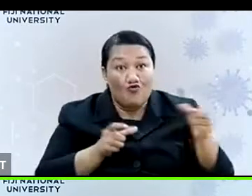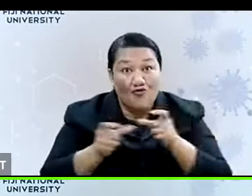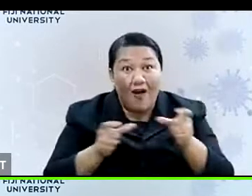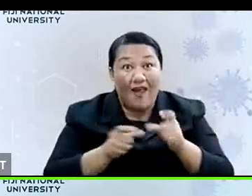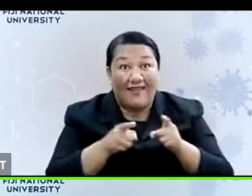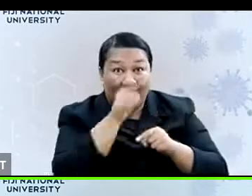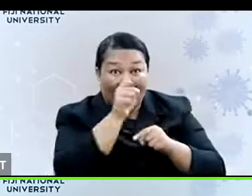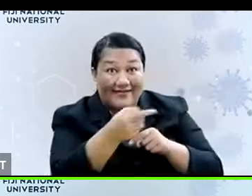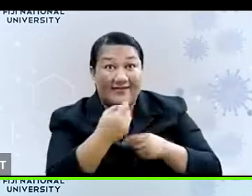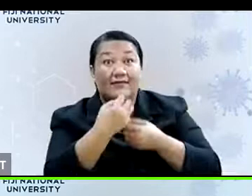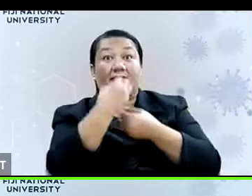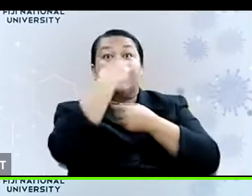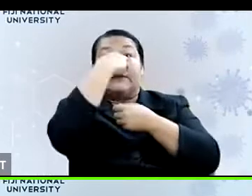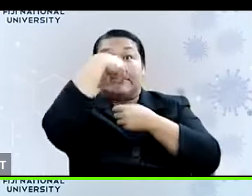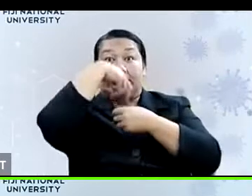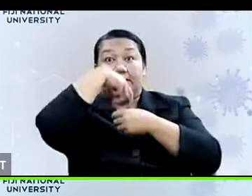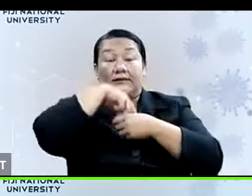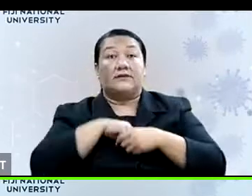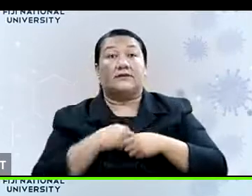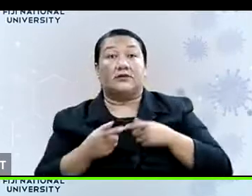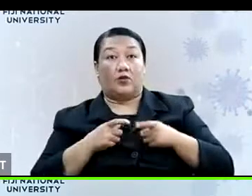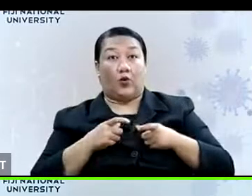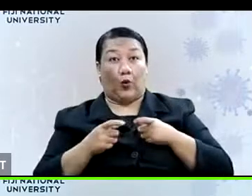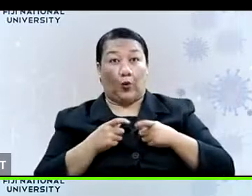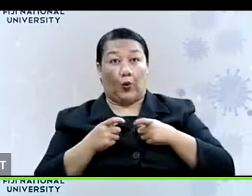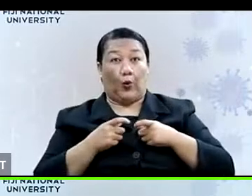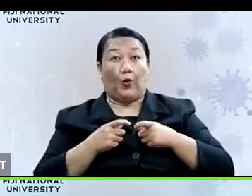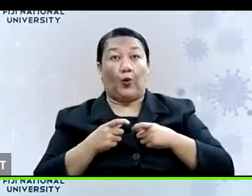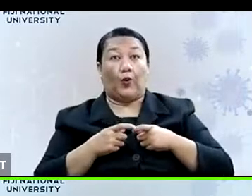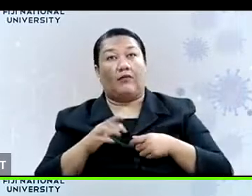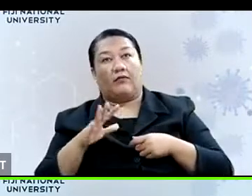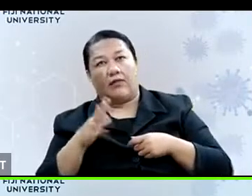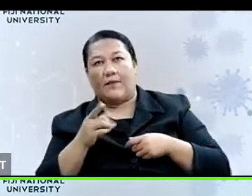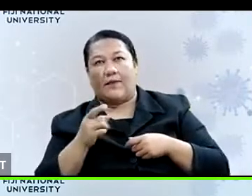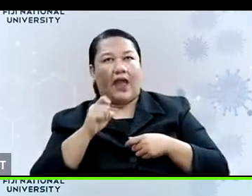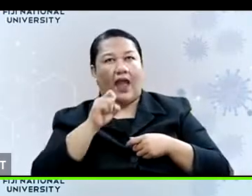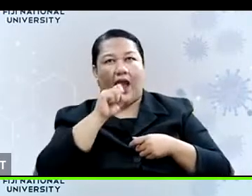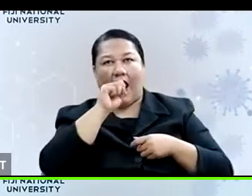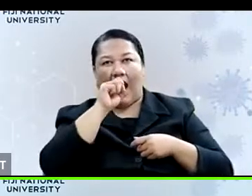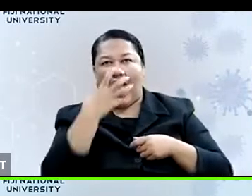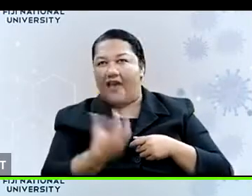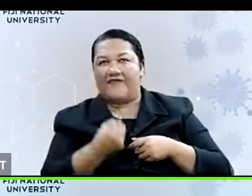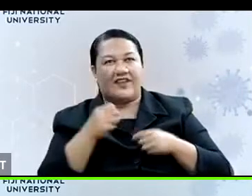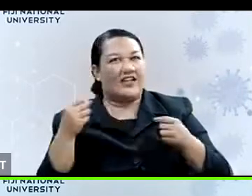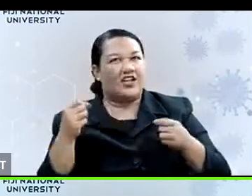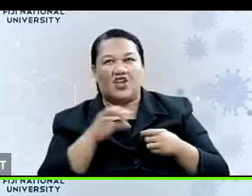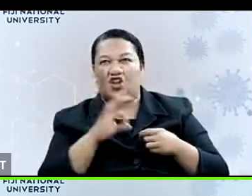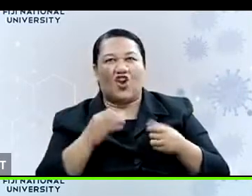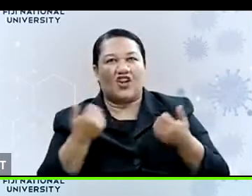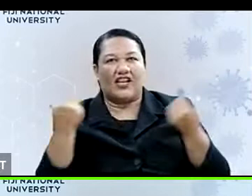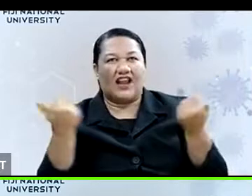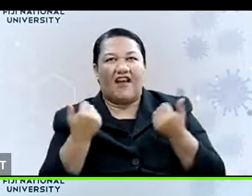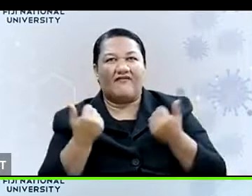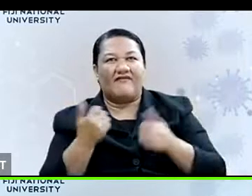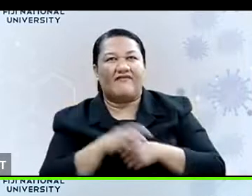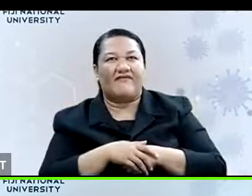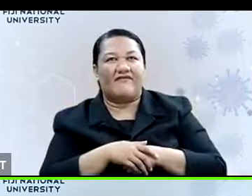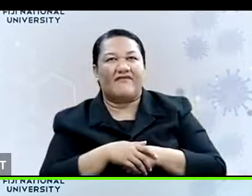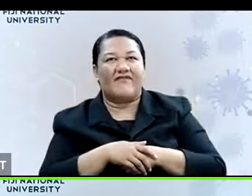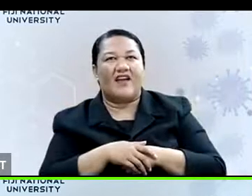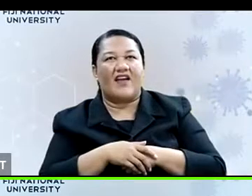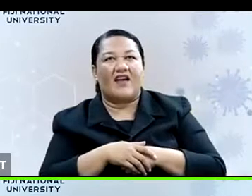adequately control the virus replication, then we may not have enough tissue damage or enough